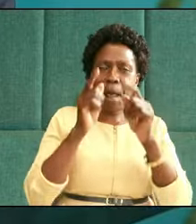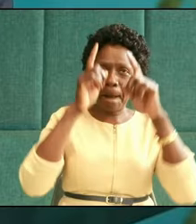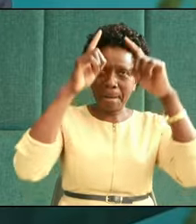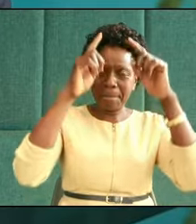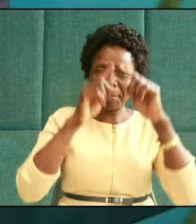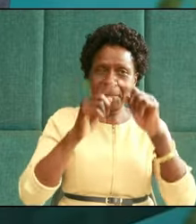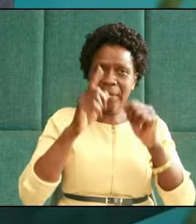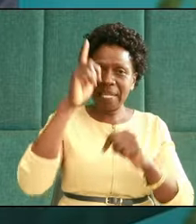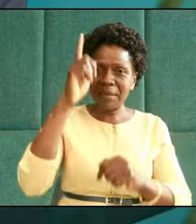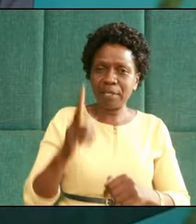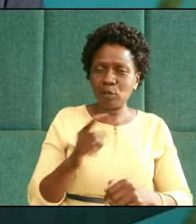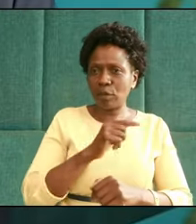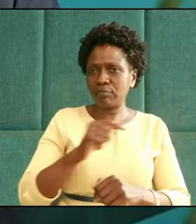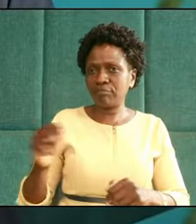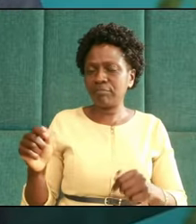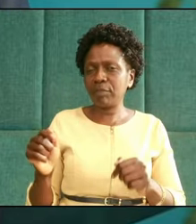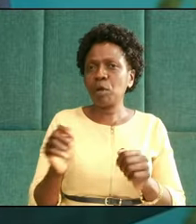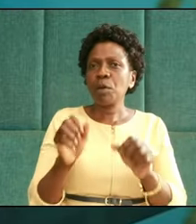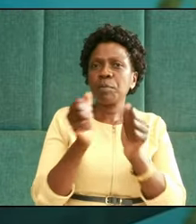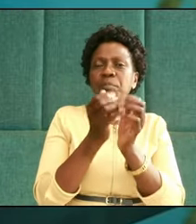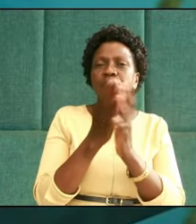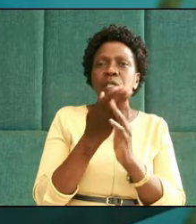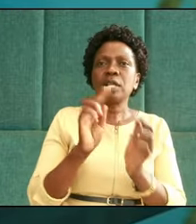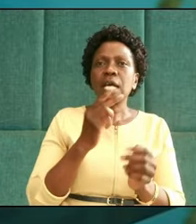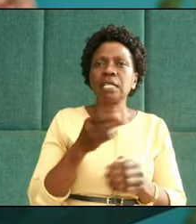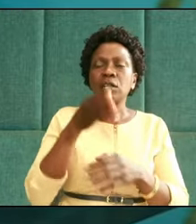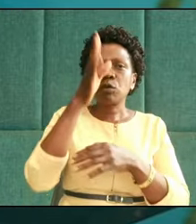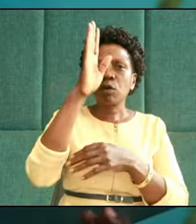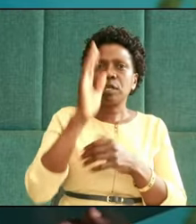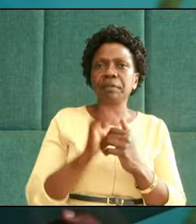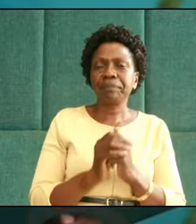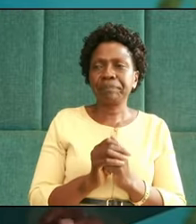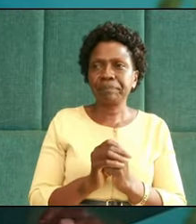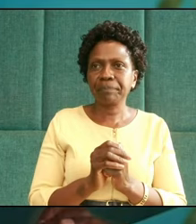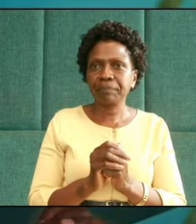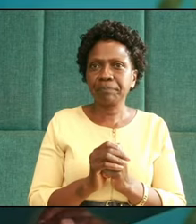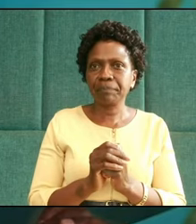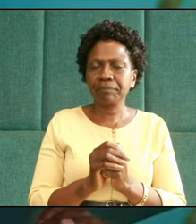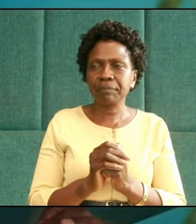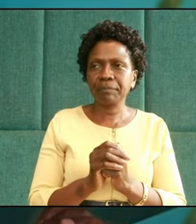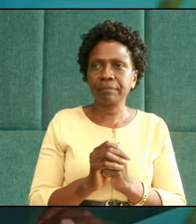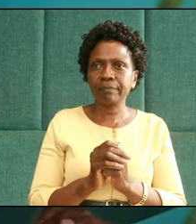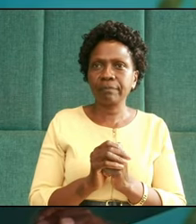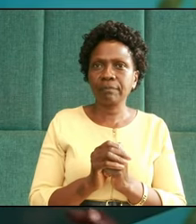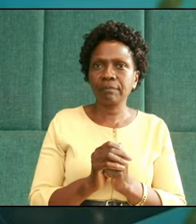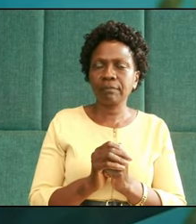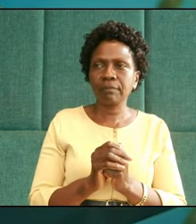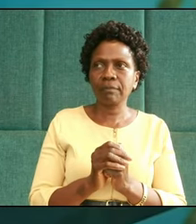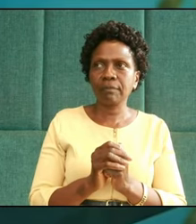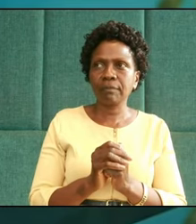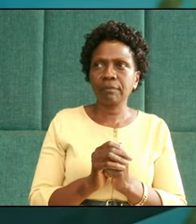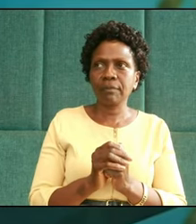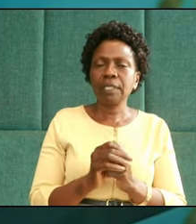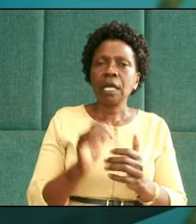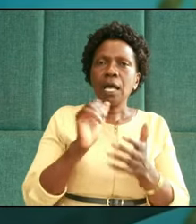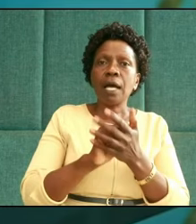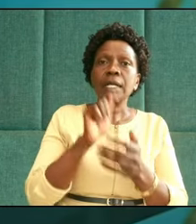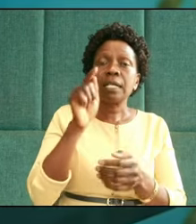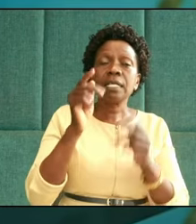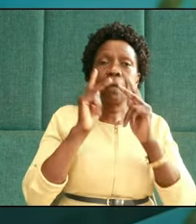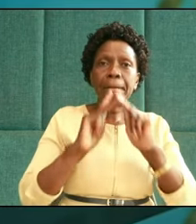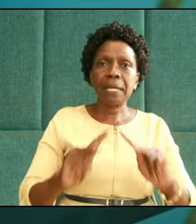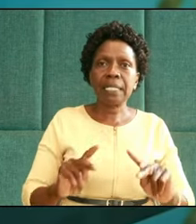peace, peace between man and God. So he says, number one, we have peace with God. And that